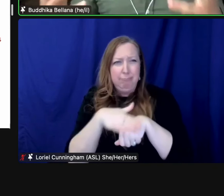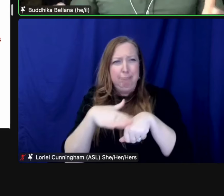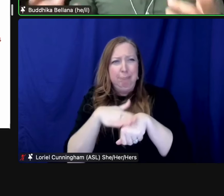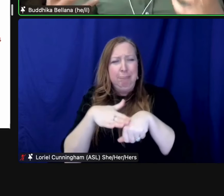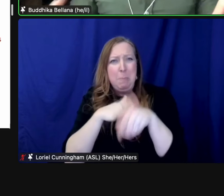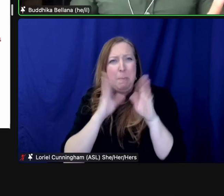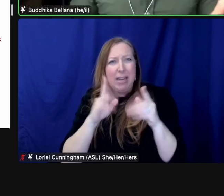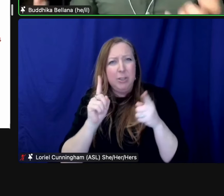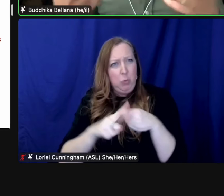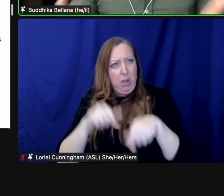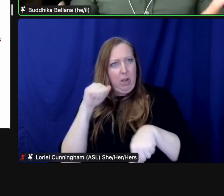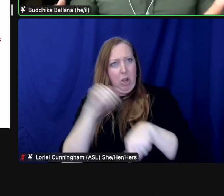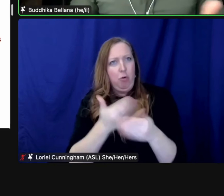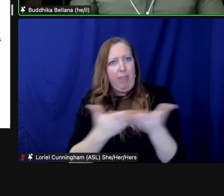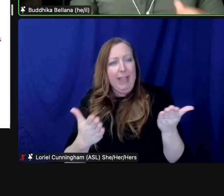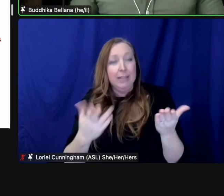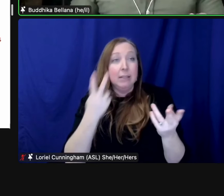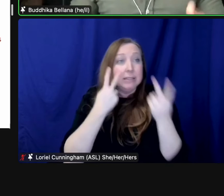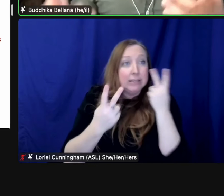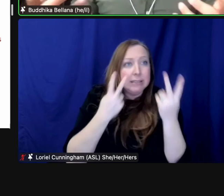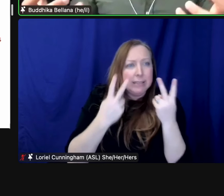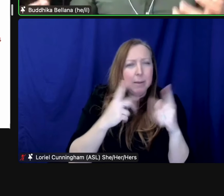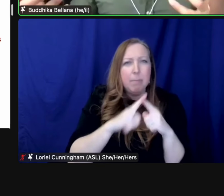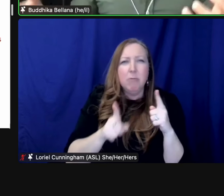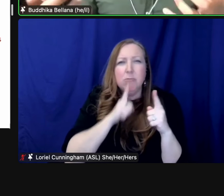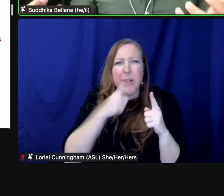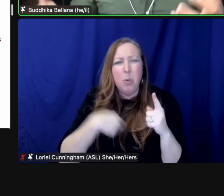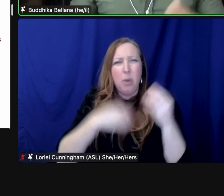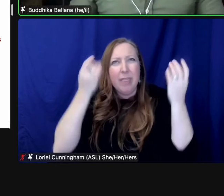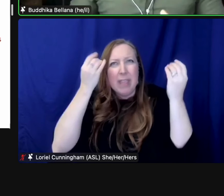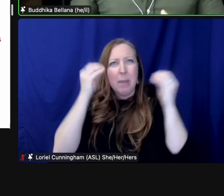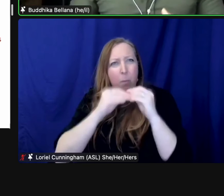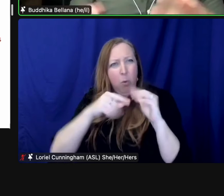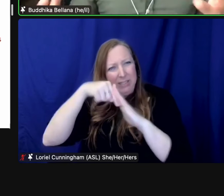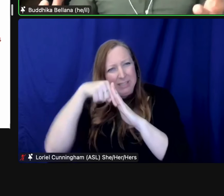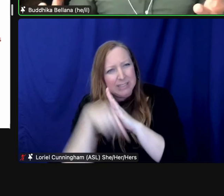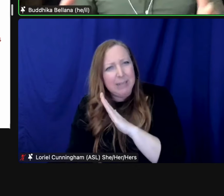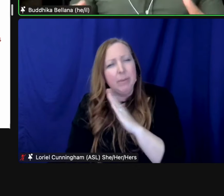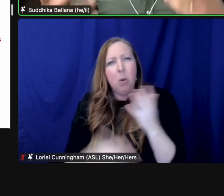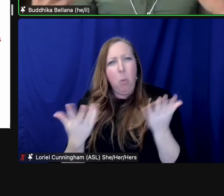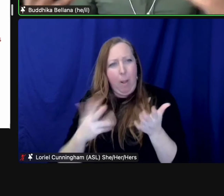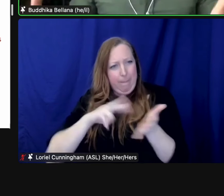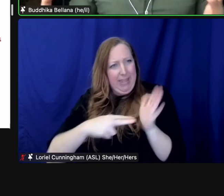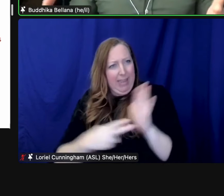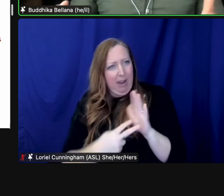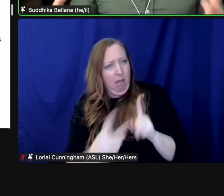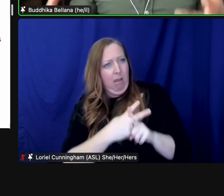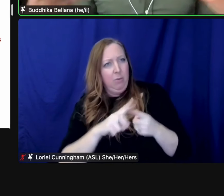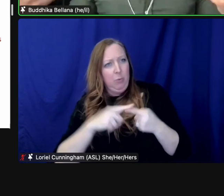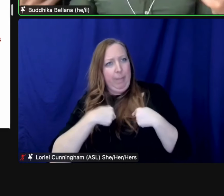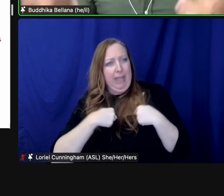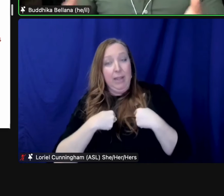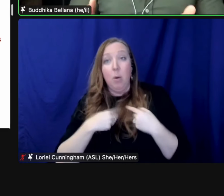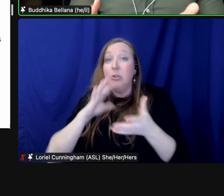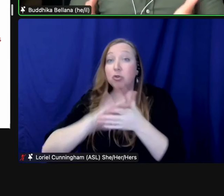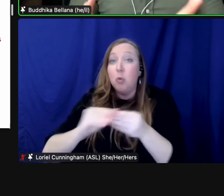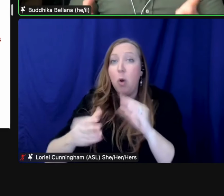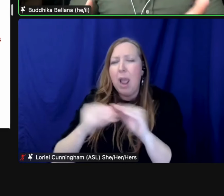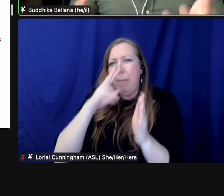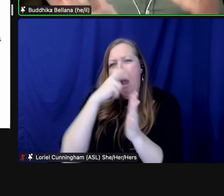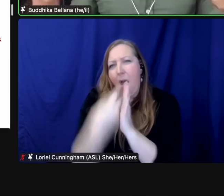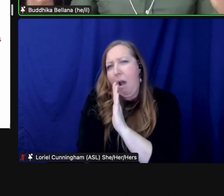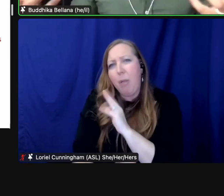experience itself, but instead their implications, what they mean for you, or in the case of a story, the worlds that they evoke. It's not the